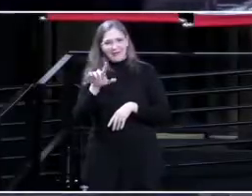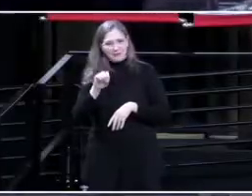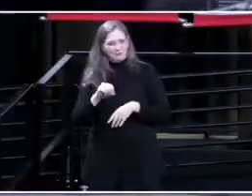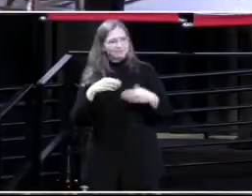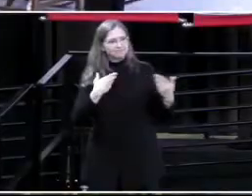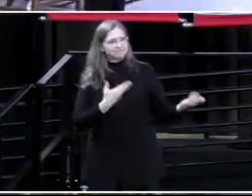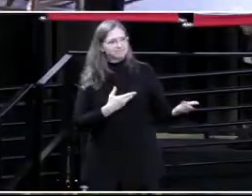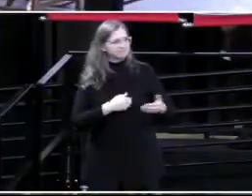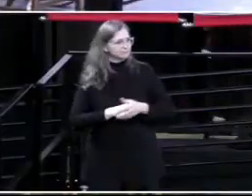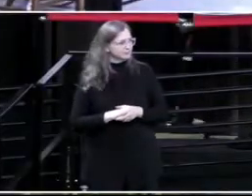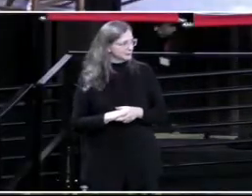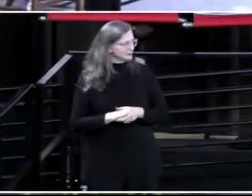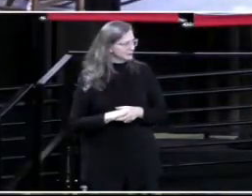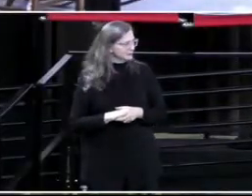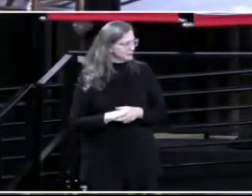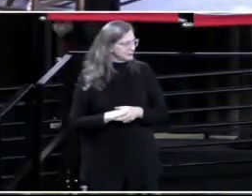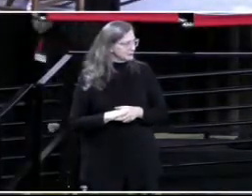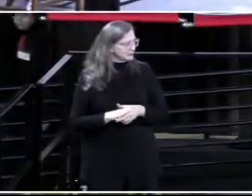Noviello.